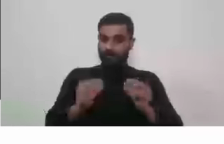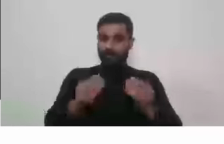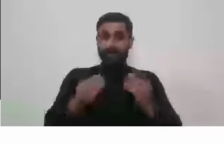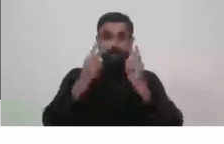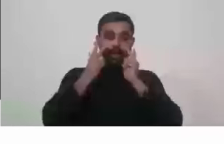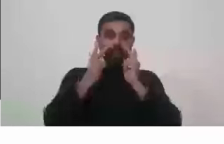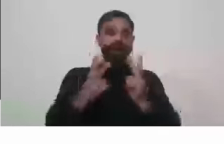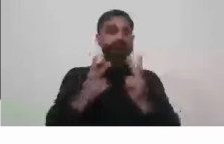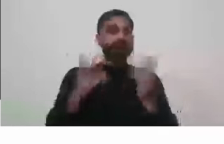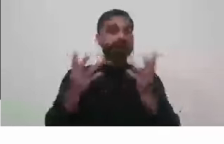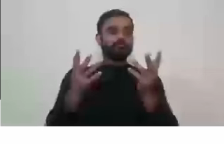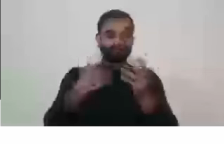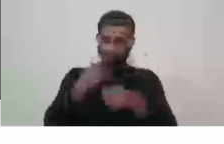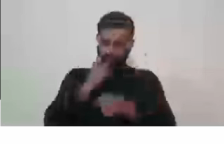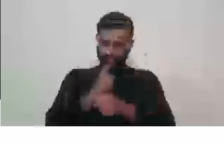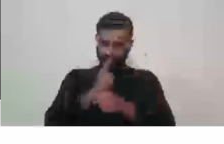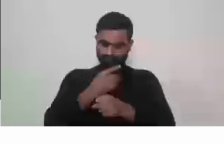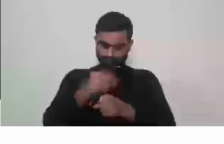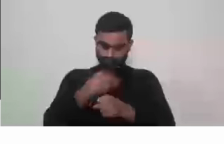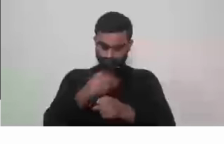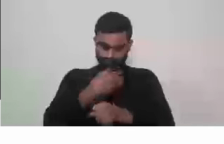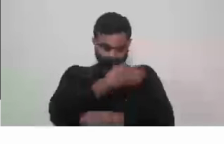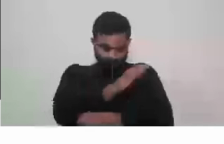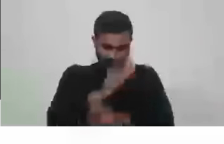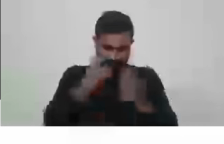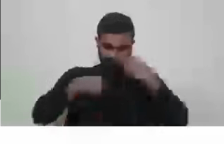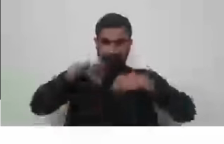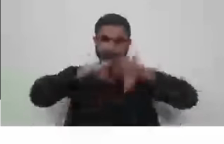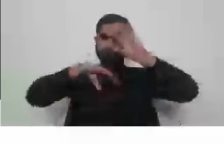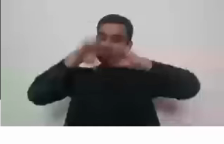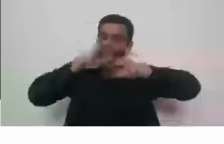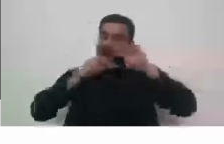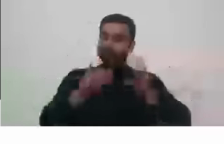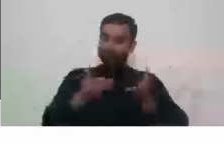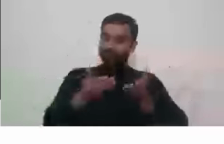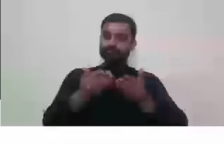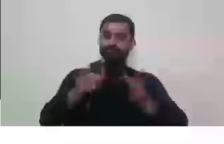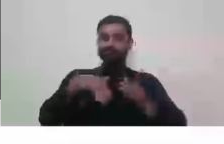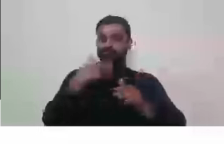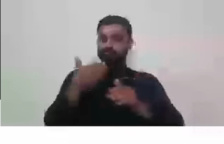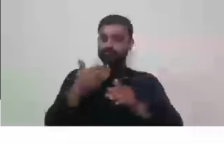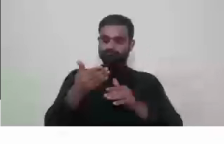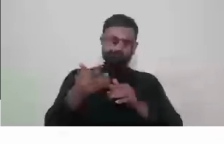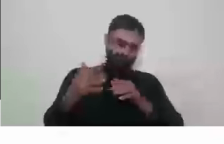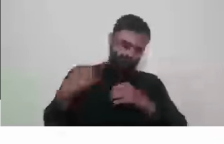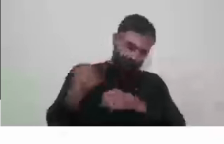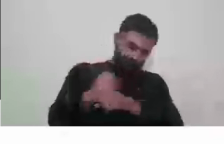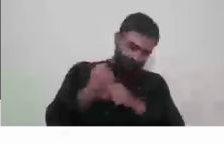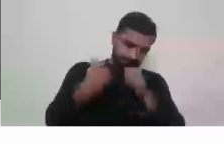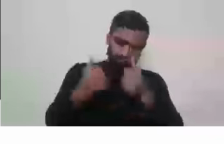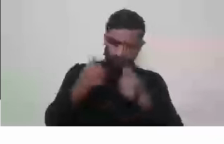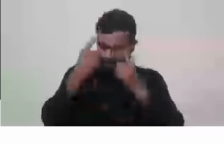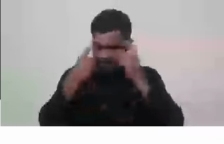that, we as a teacher, we should empower ourselves, and we should be able to make the call based on what we think